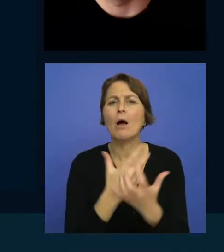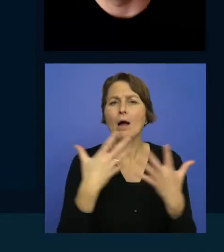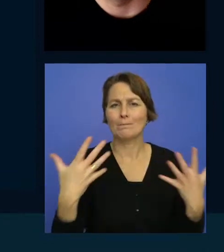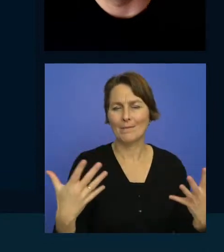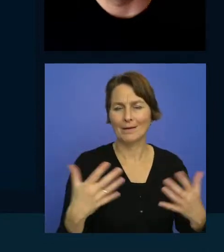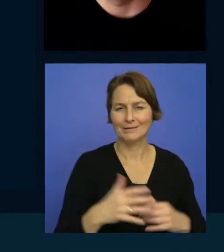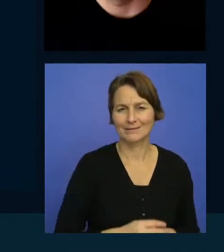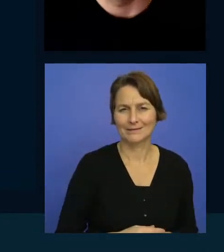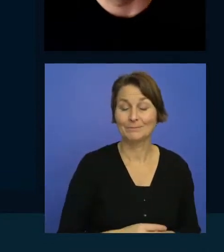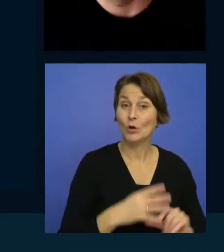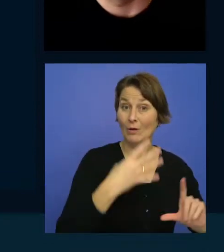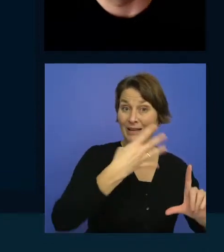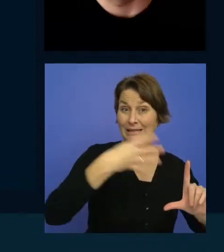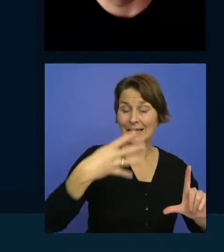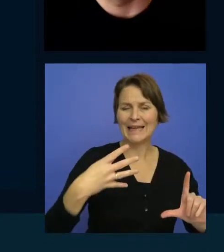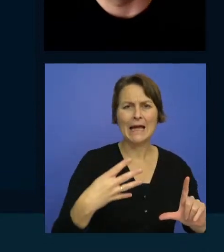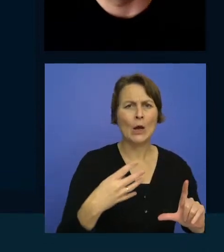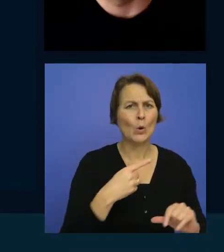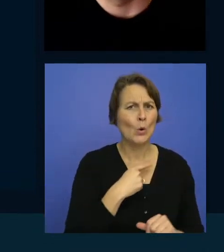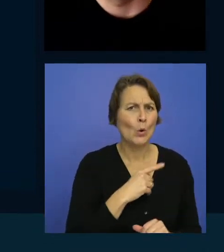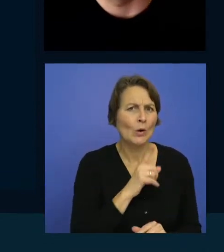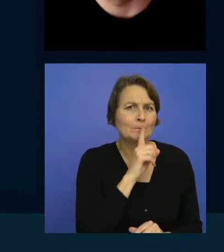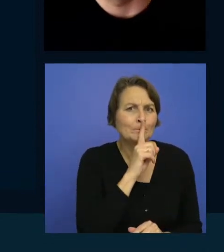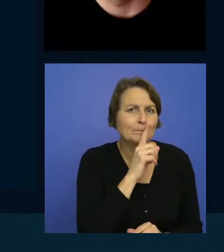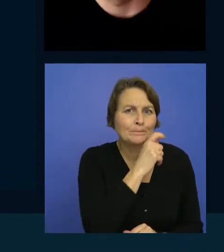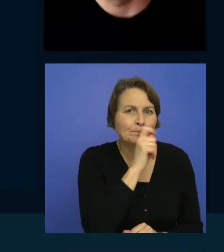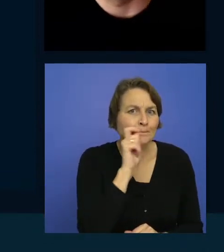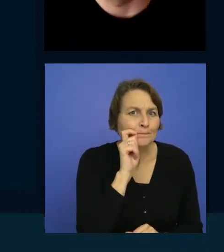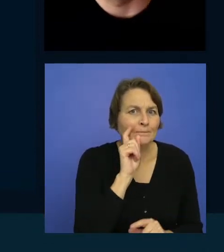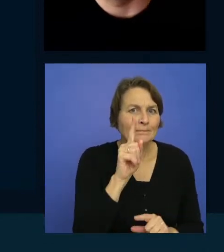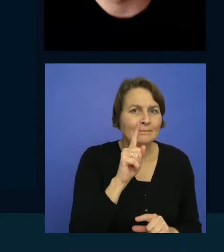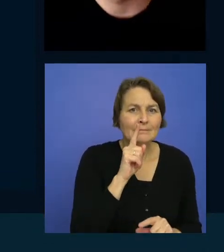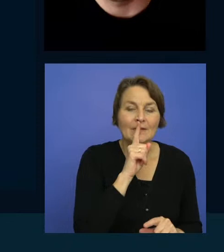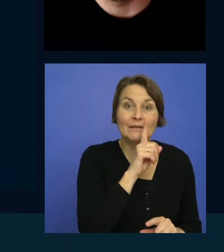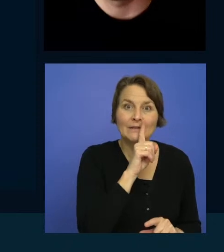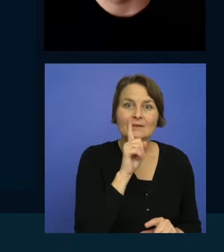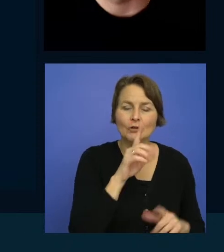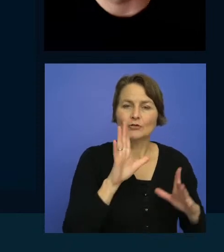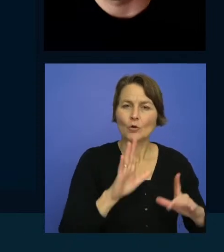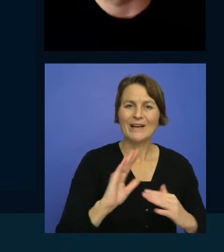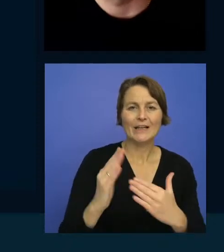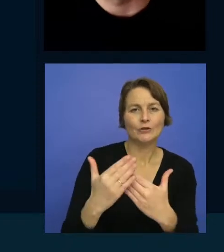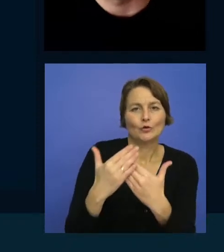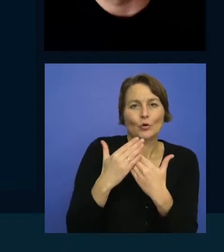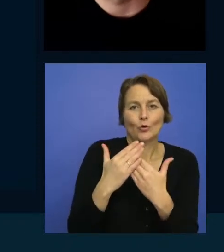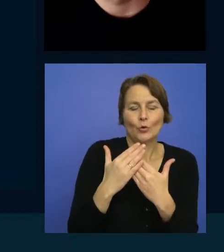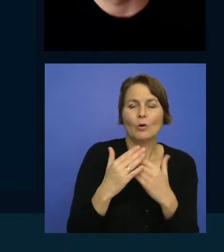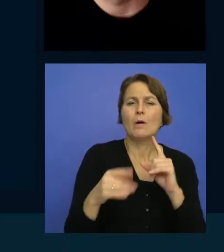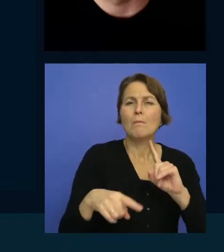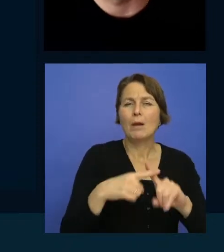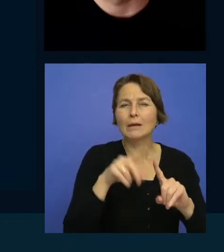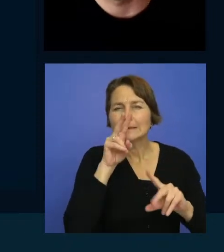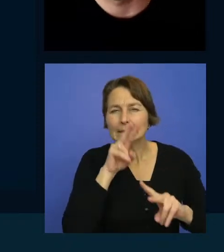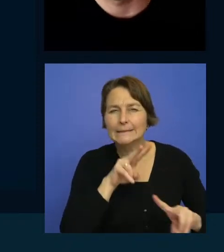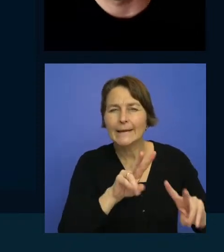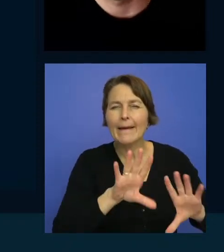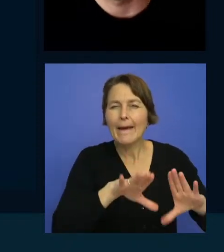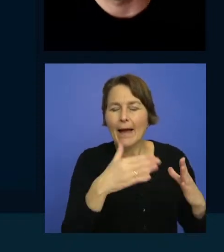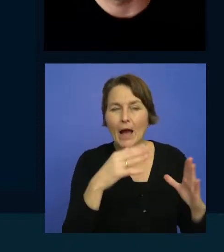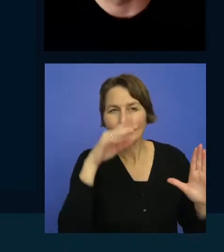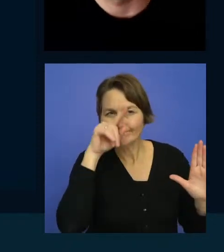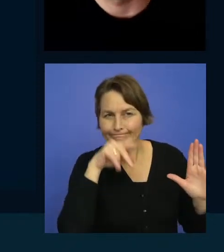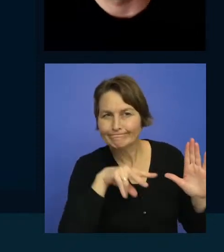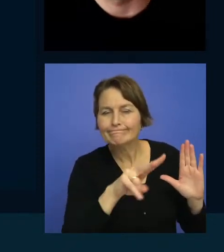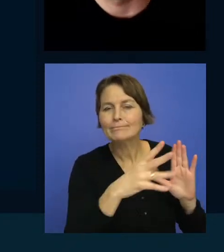is sensitive, the native row-level security and data masking is honored when the predictive model runs, so